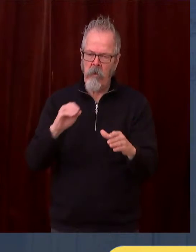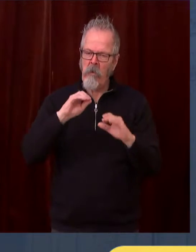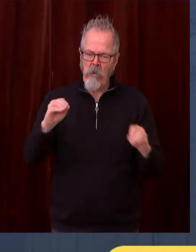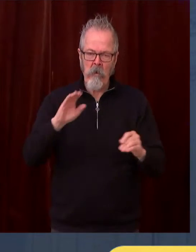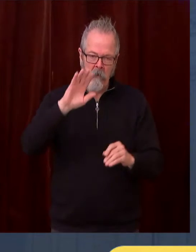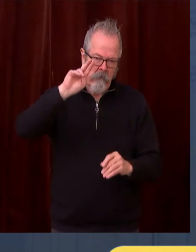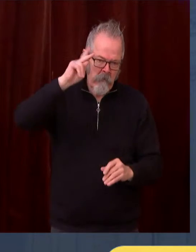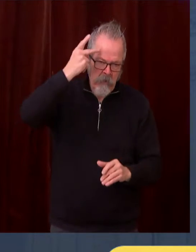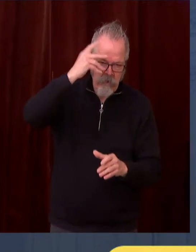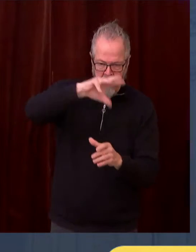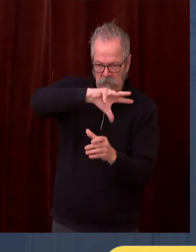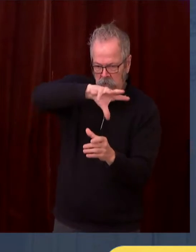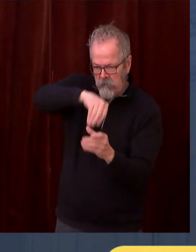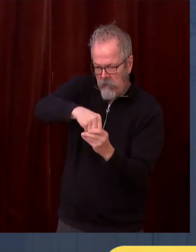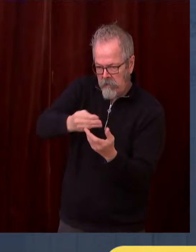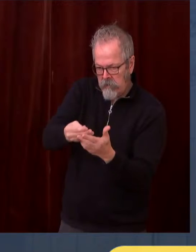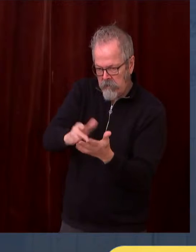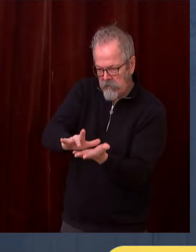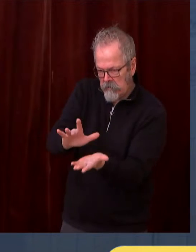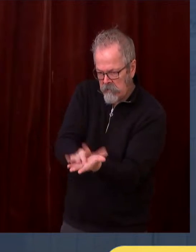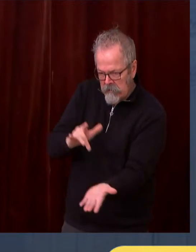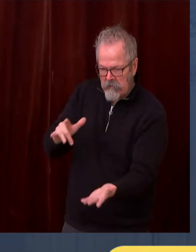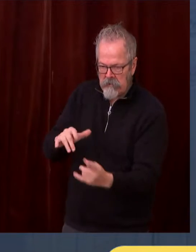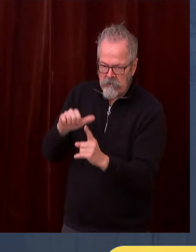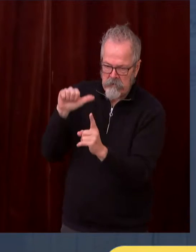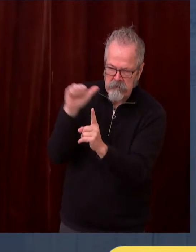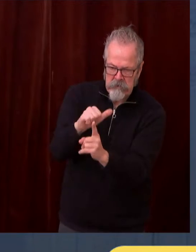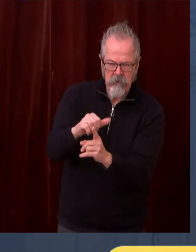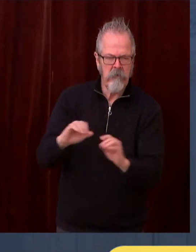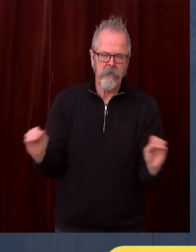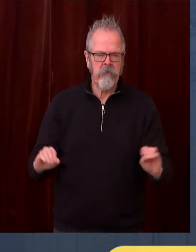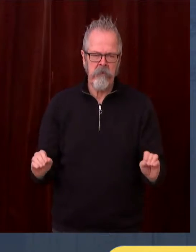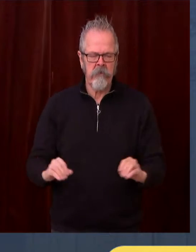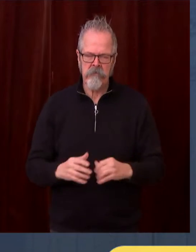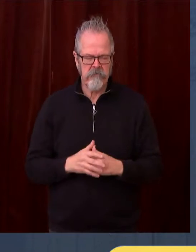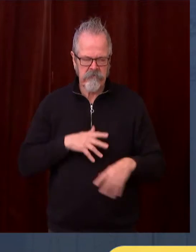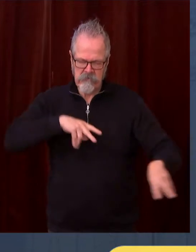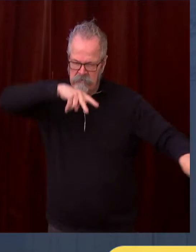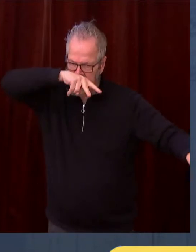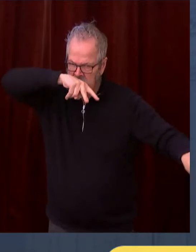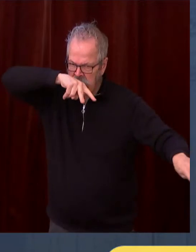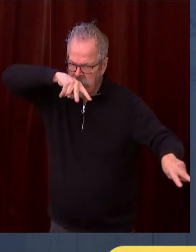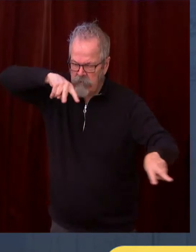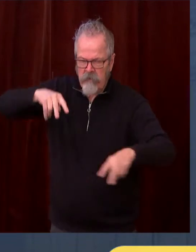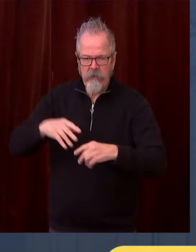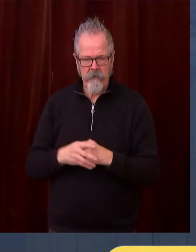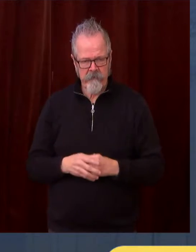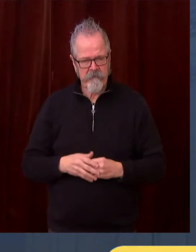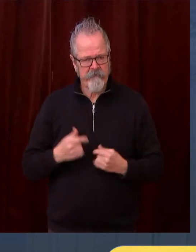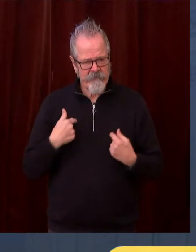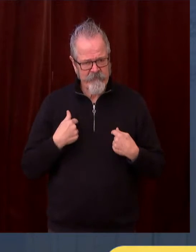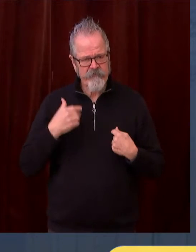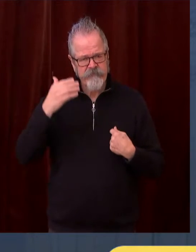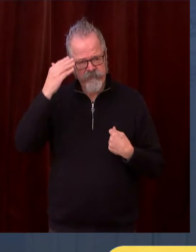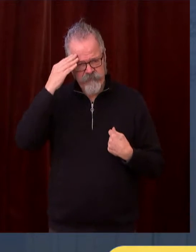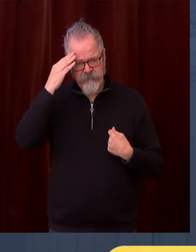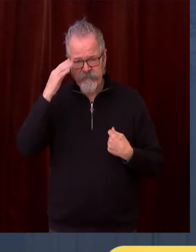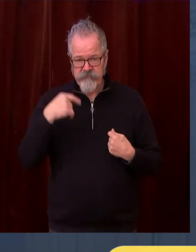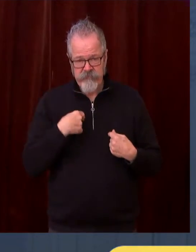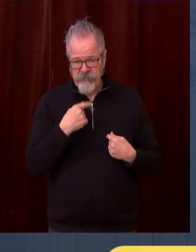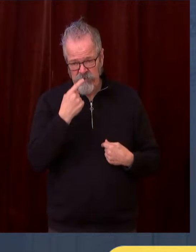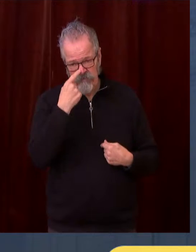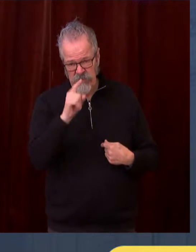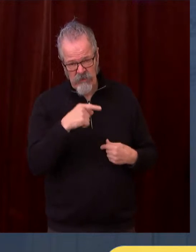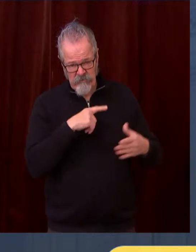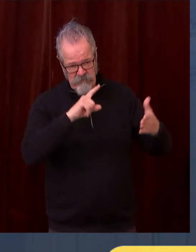a happy event that we can say that the FDA, the CDC did their job in this case without political intrusion